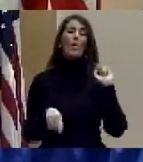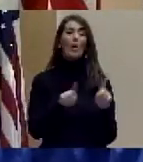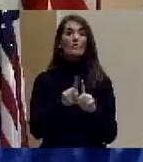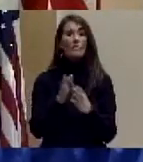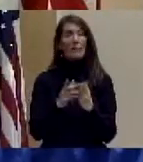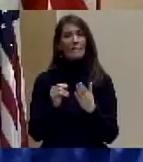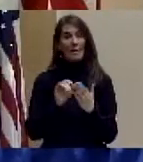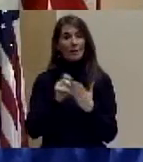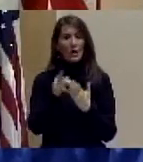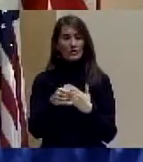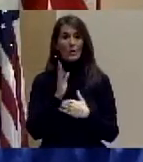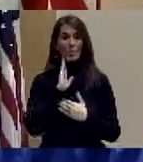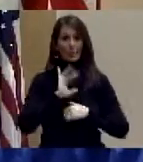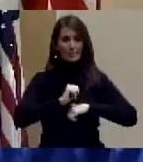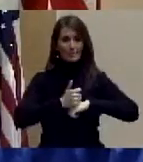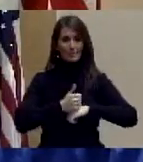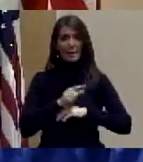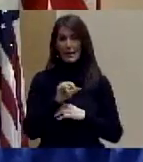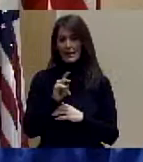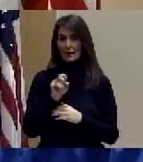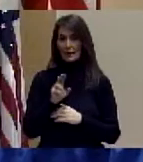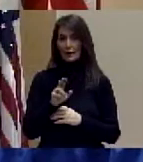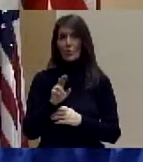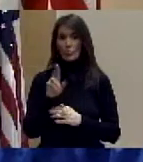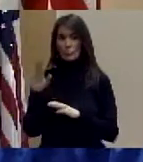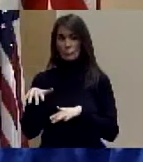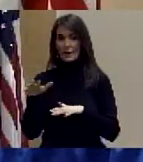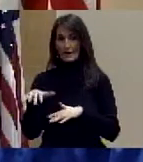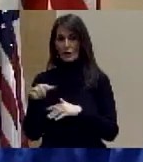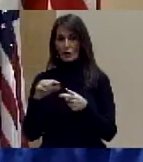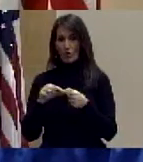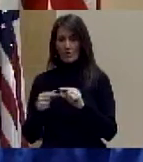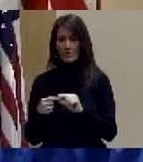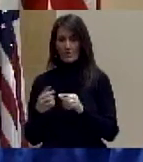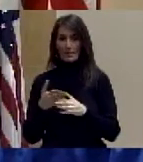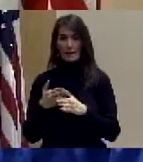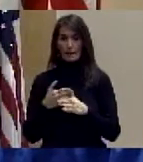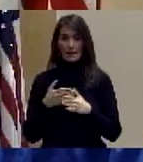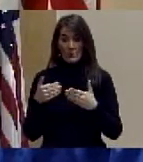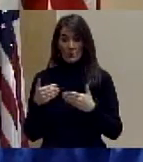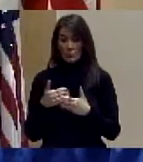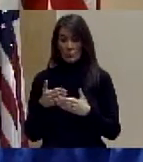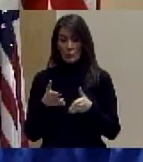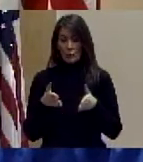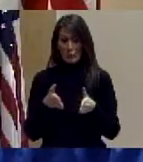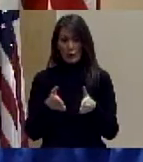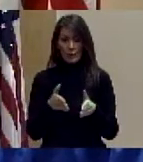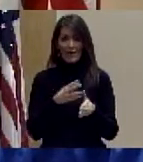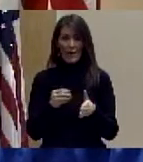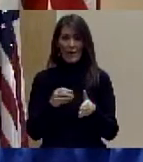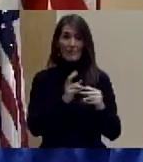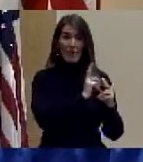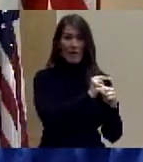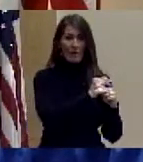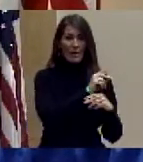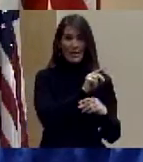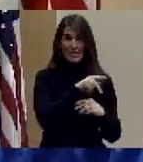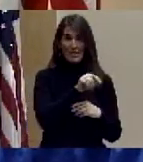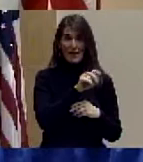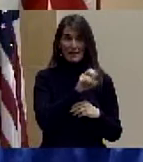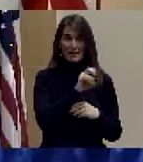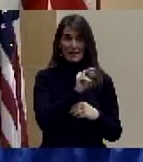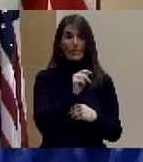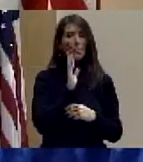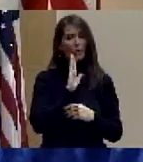we'll be establishing a linear rain garden between the new porous sidewalk and the highway pavement, which will